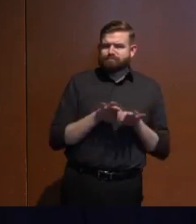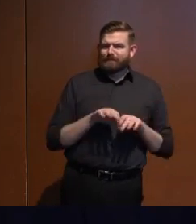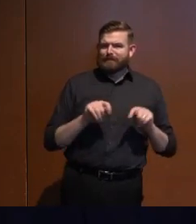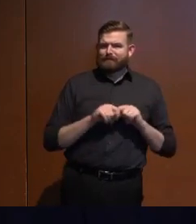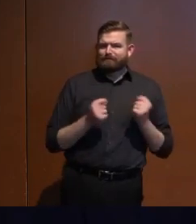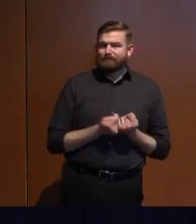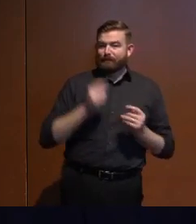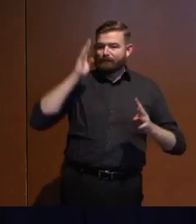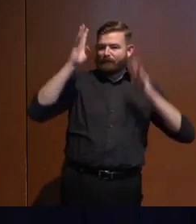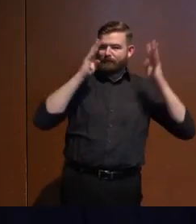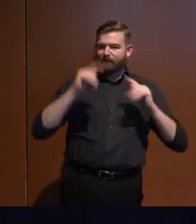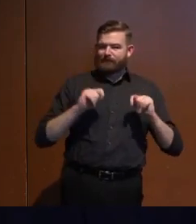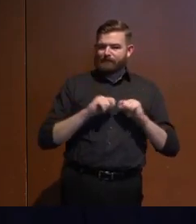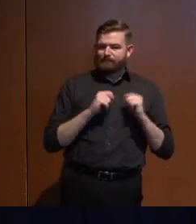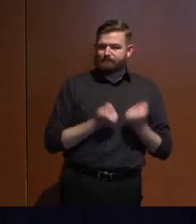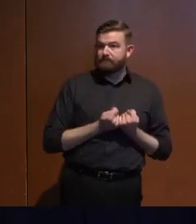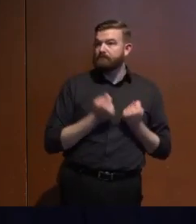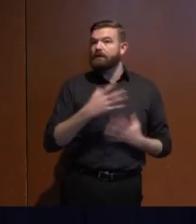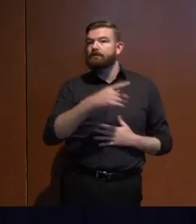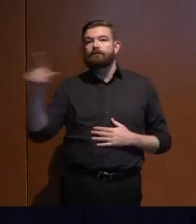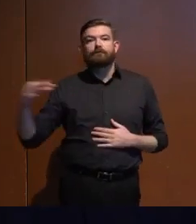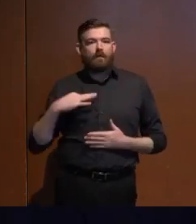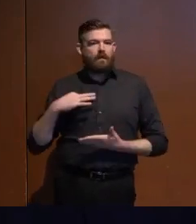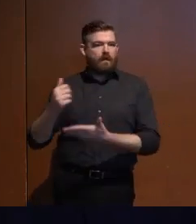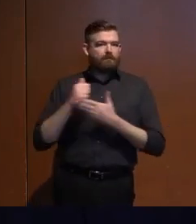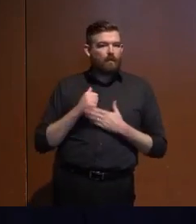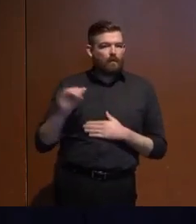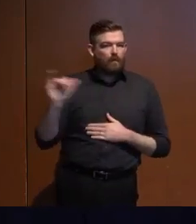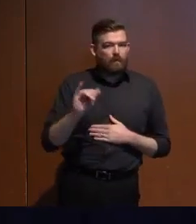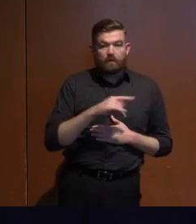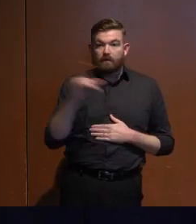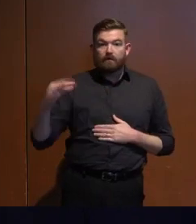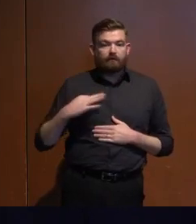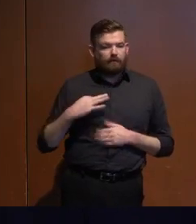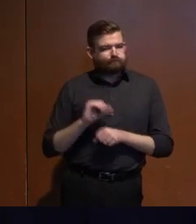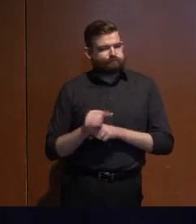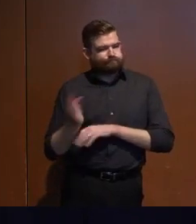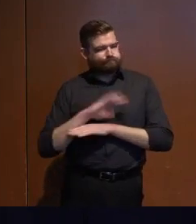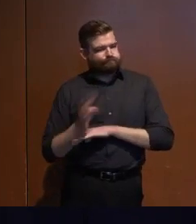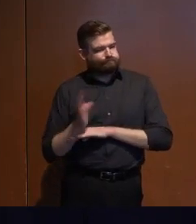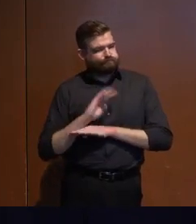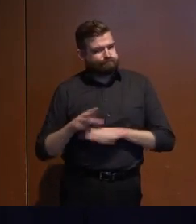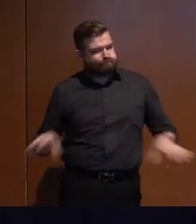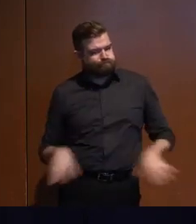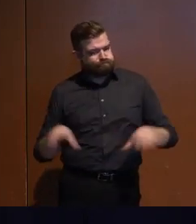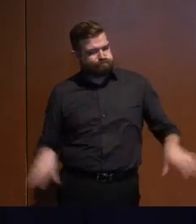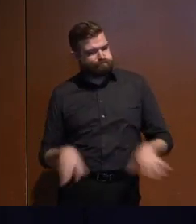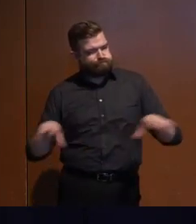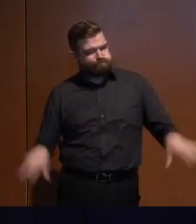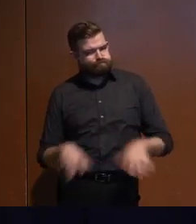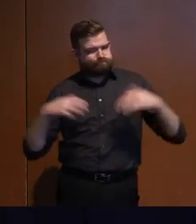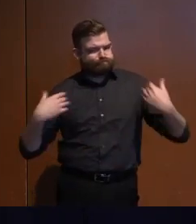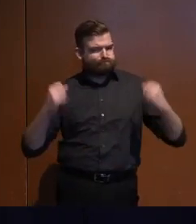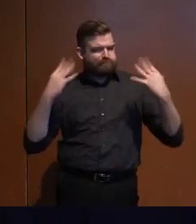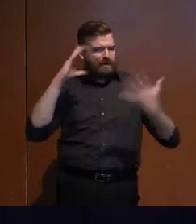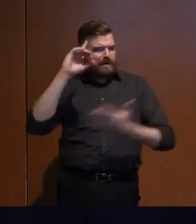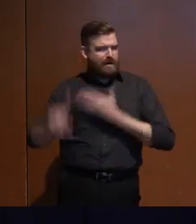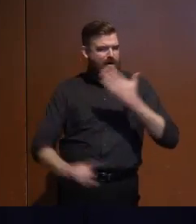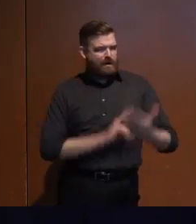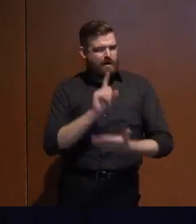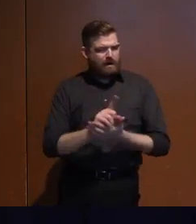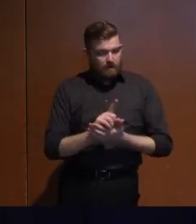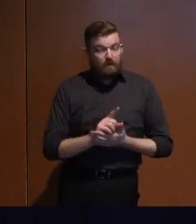volunteers who are working with us, who are really truly working round the clock for their dedication and their long hours here. But all of the work that we're doing,